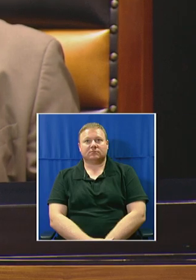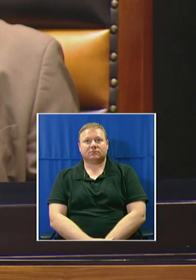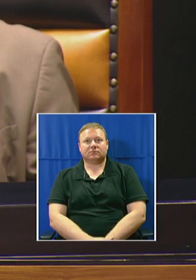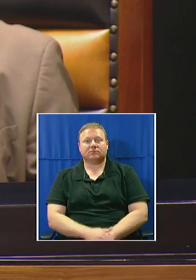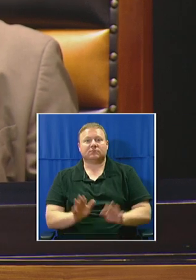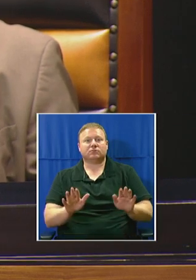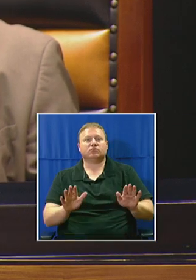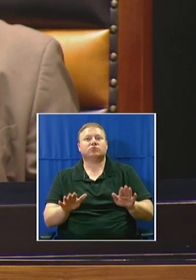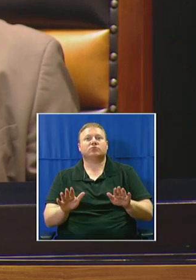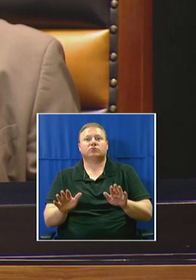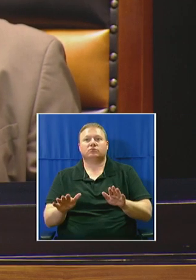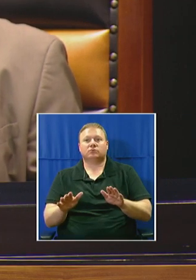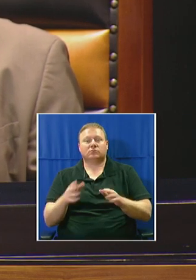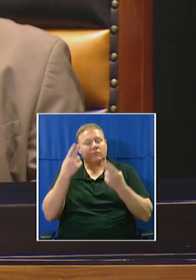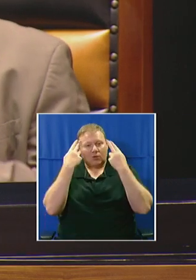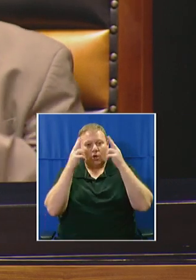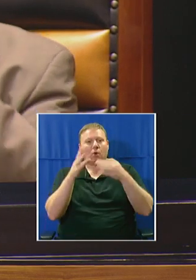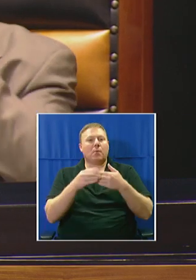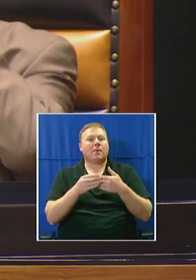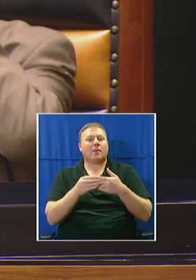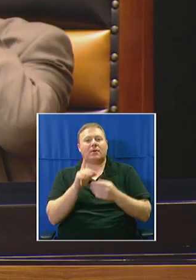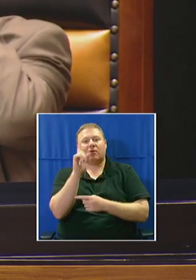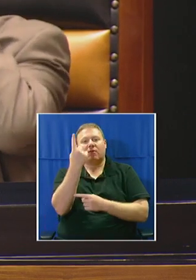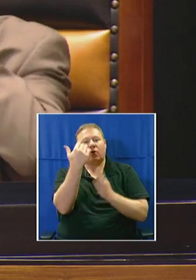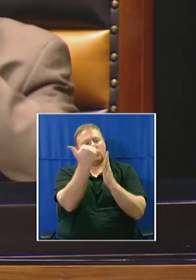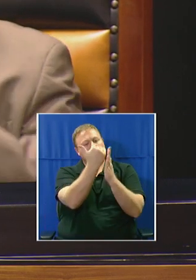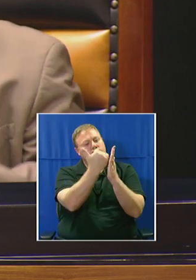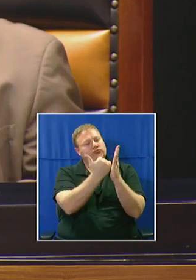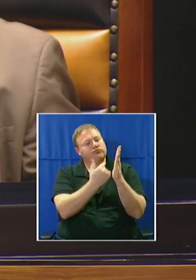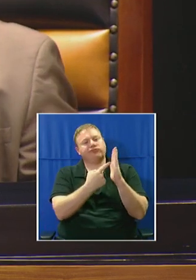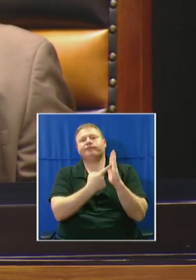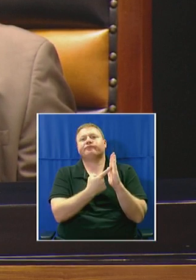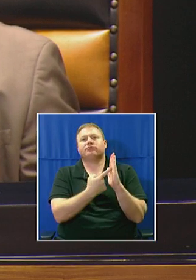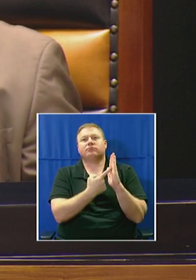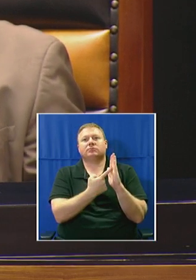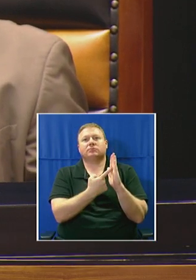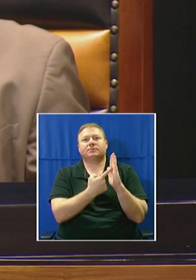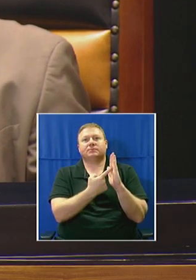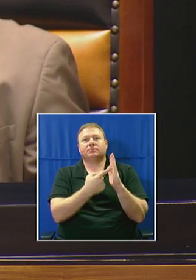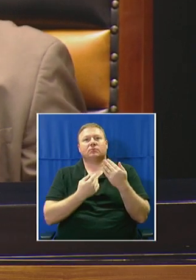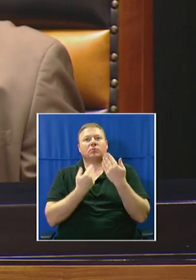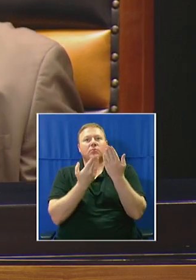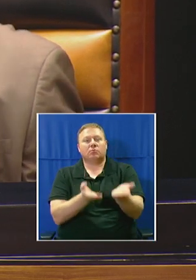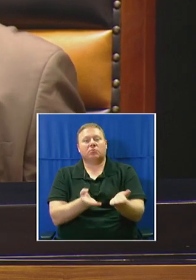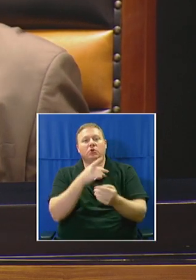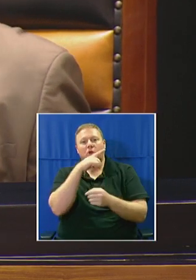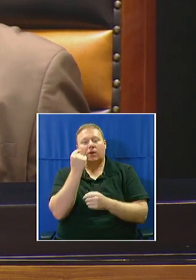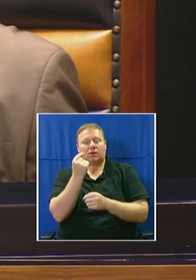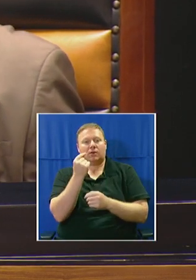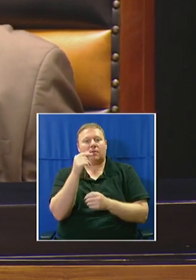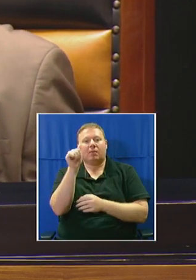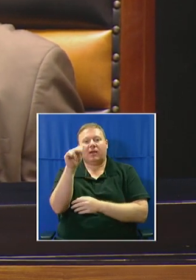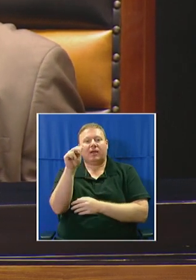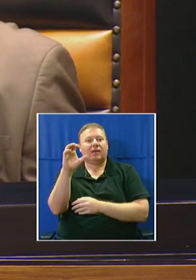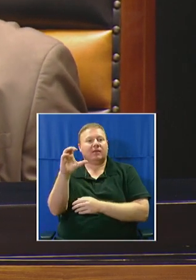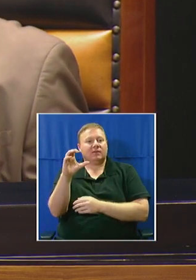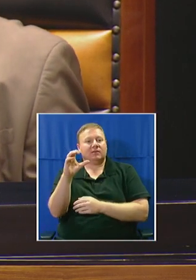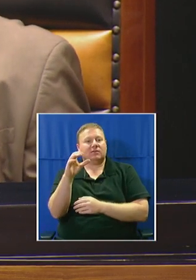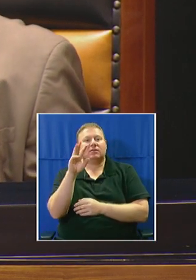order honorable members the first item on the order paper is a motion in the name of the chief wh of the majority party